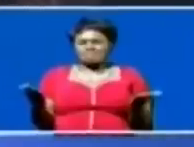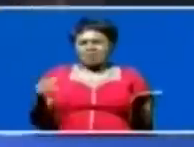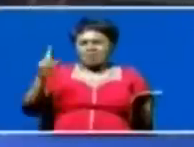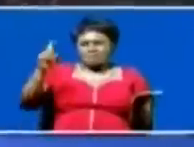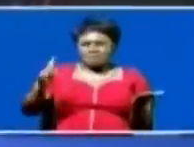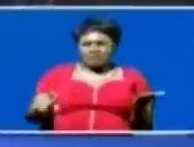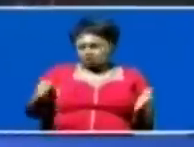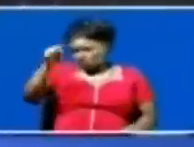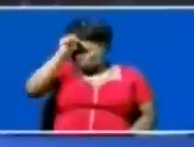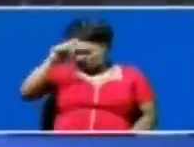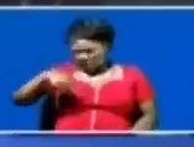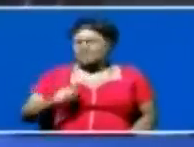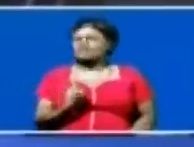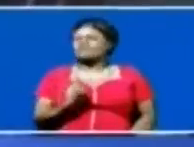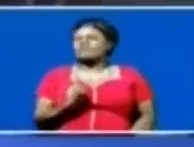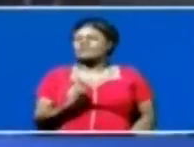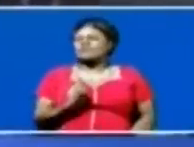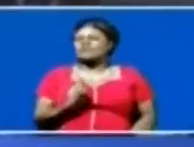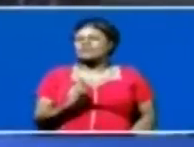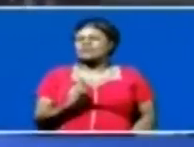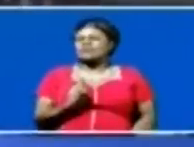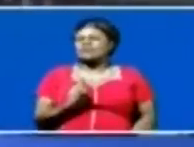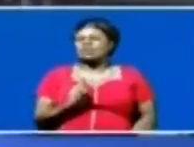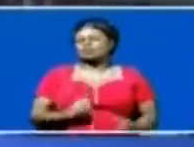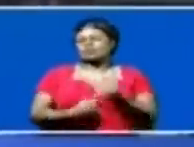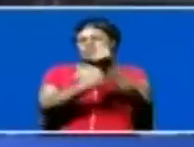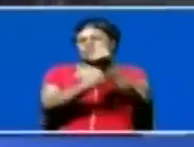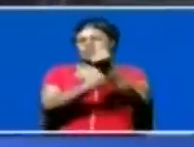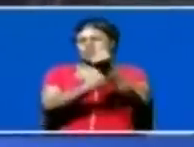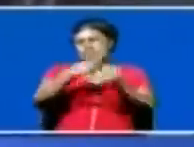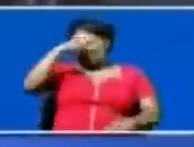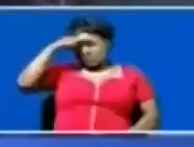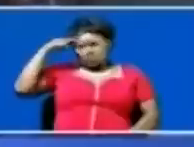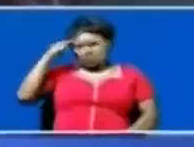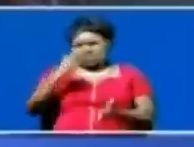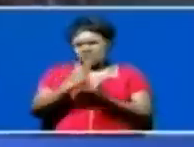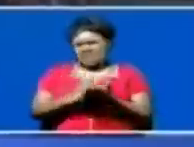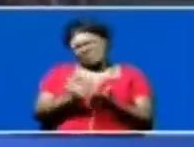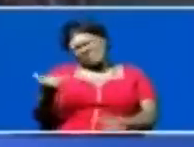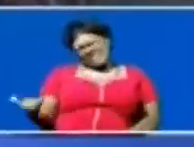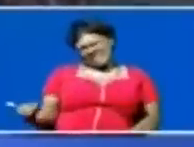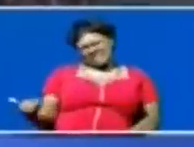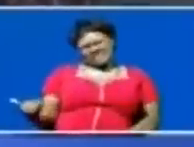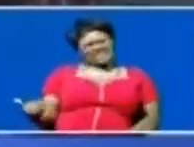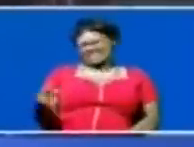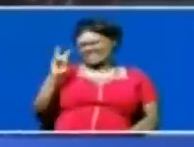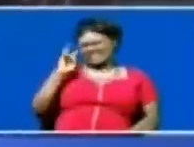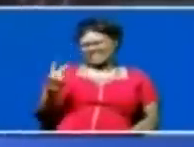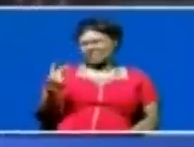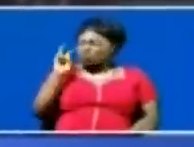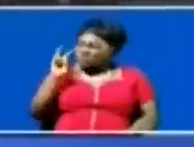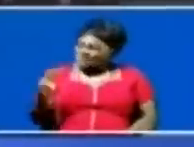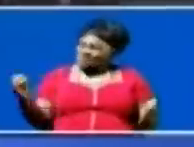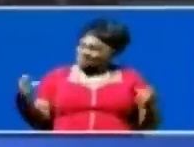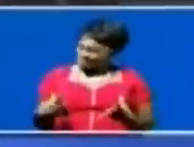be a dunderhead to agree with, because some of these things even to a little kid can see. I think you have even